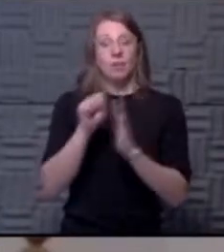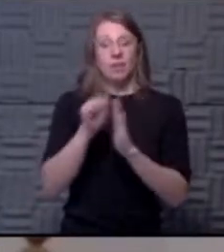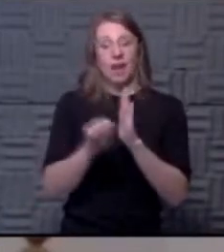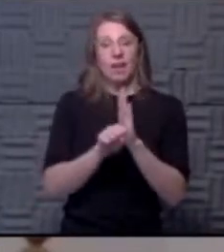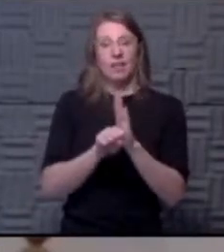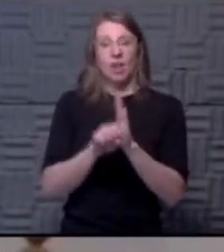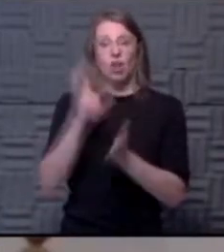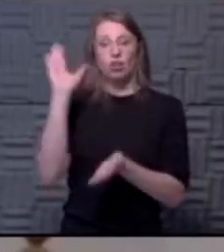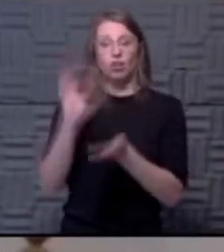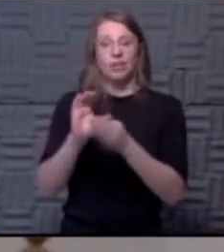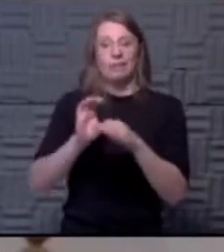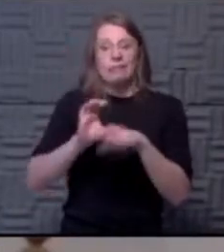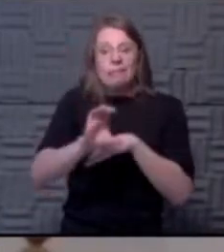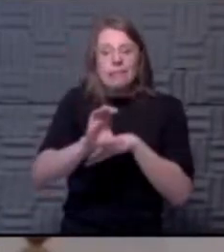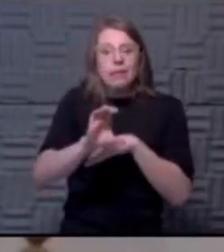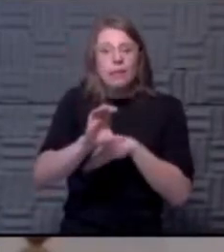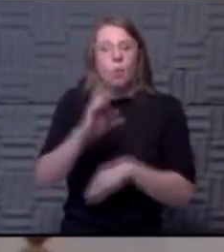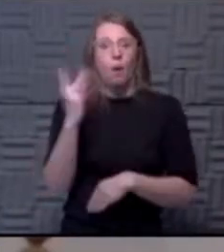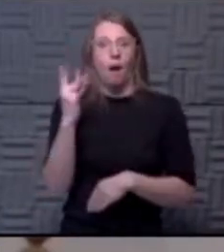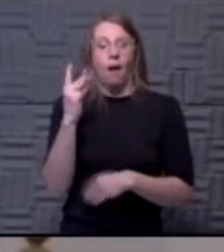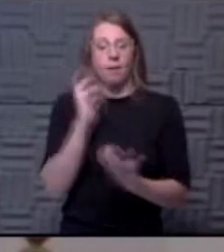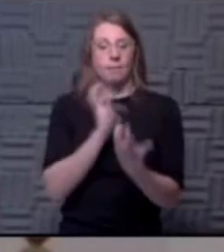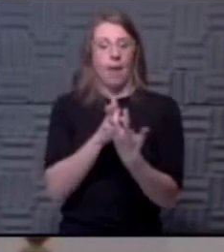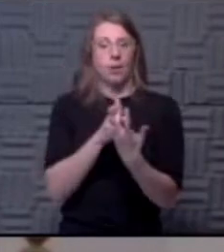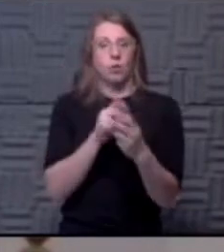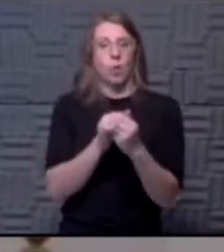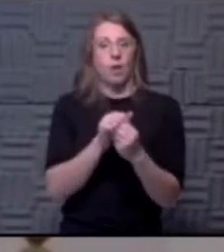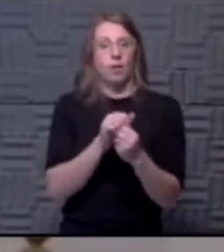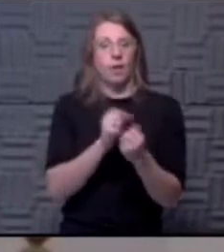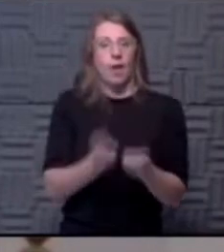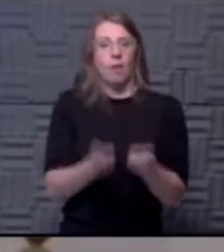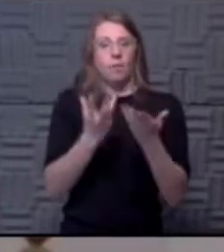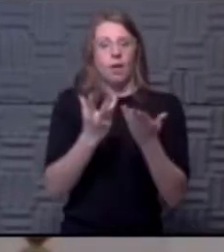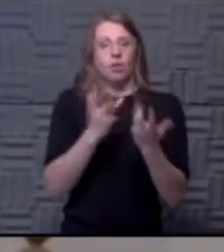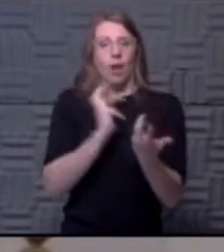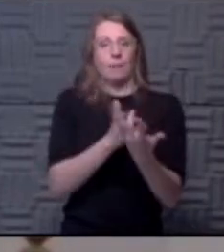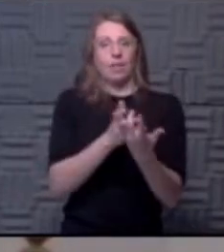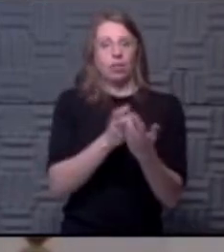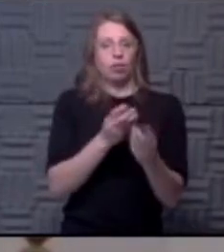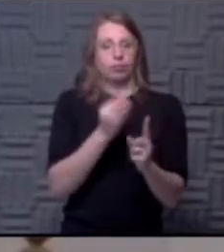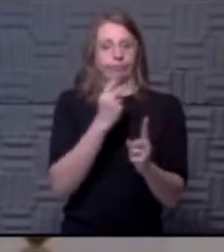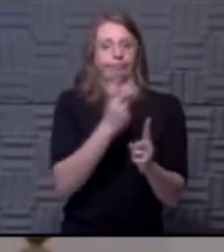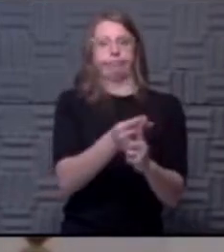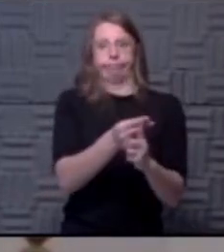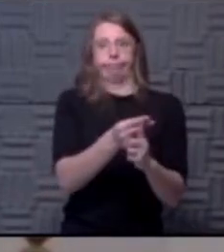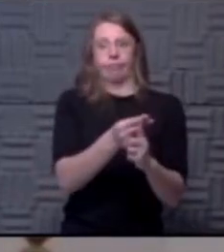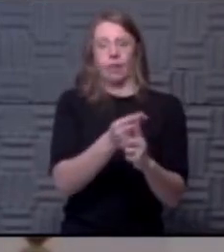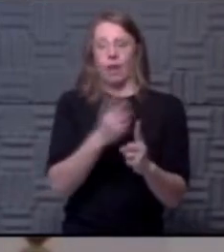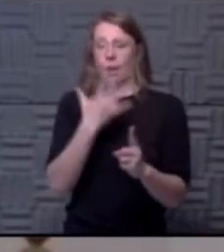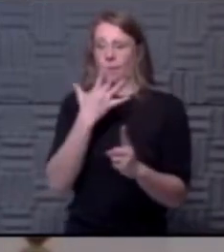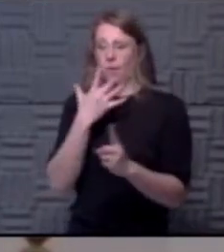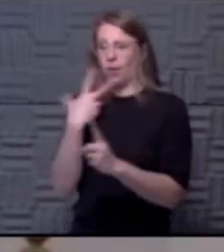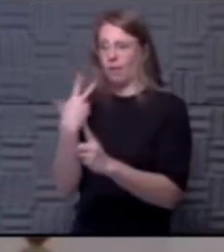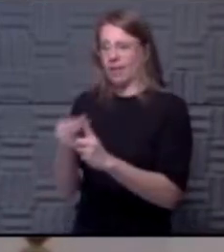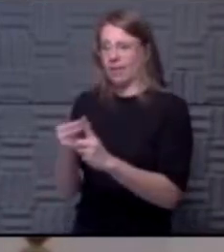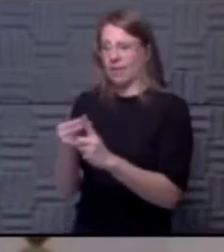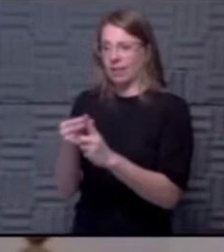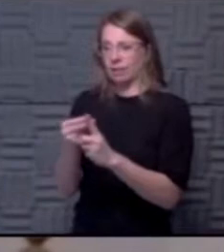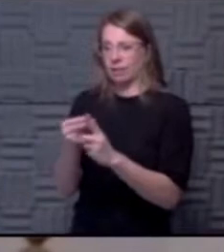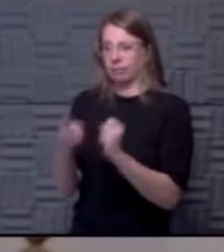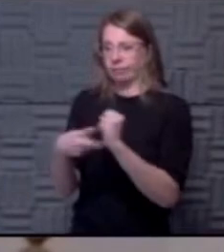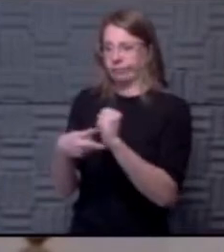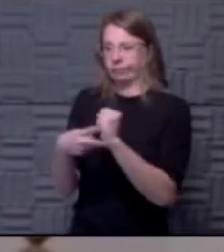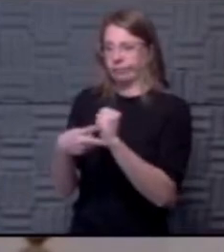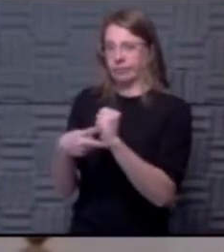of allocation just in order to match it up with the amount administered. Quite honestly, I'd rather have the vaccine in our state, even if it's